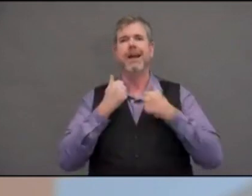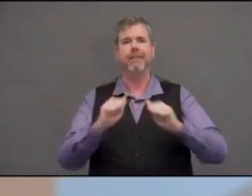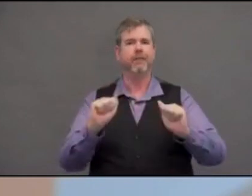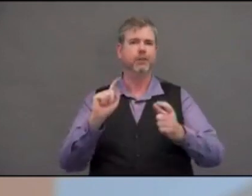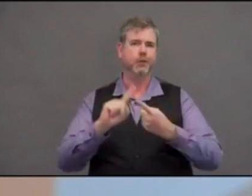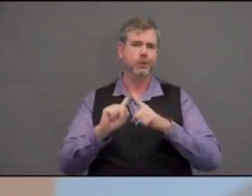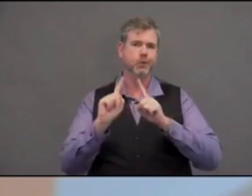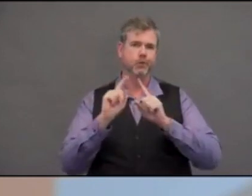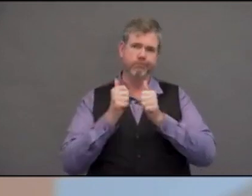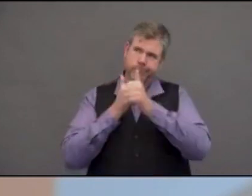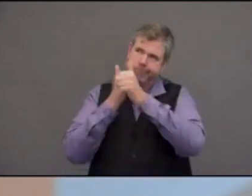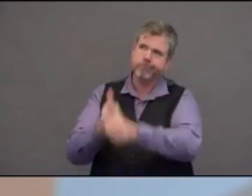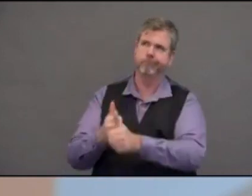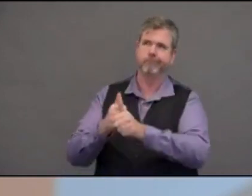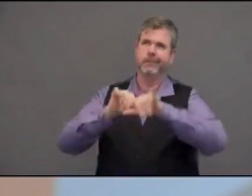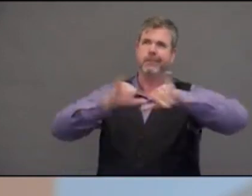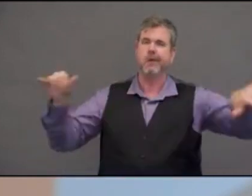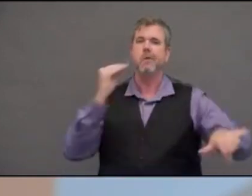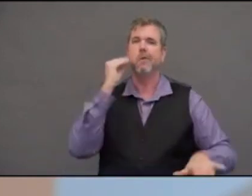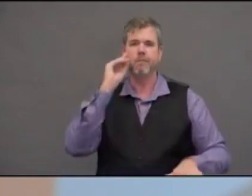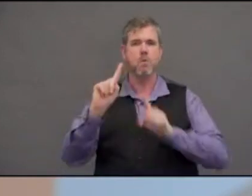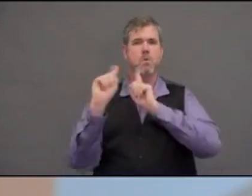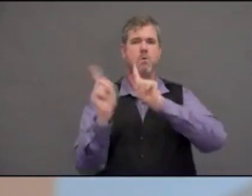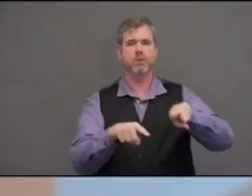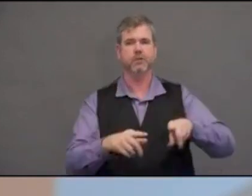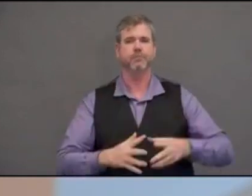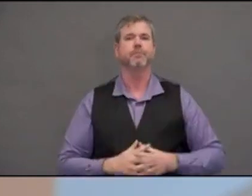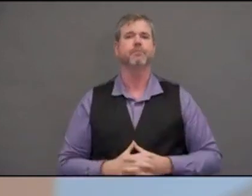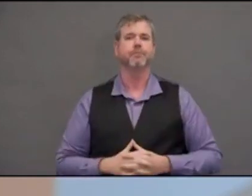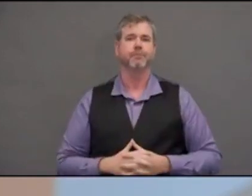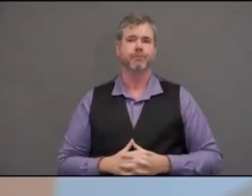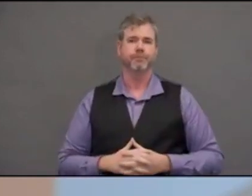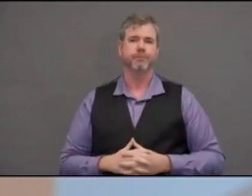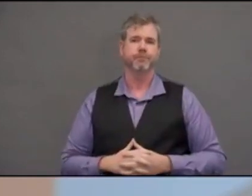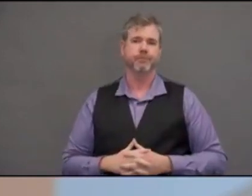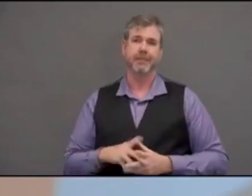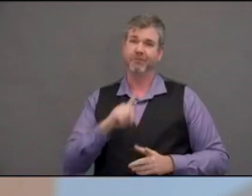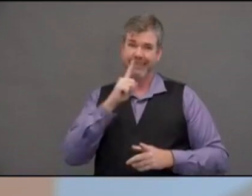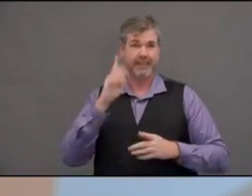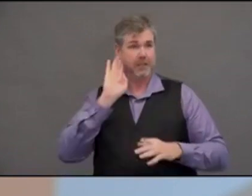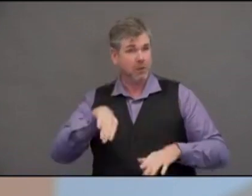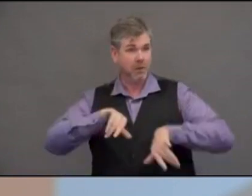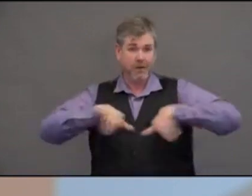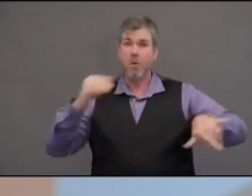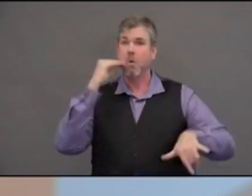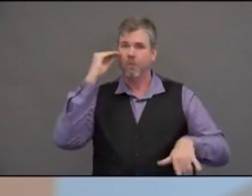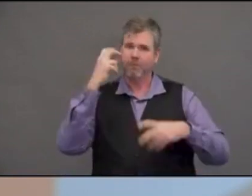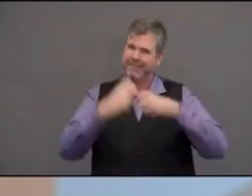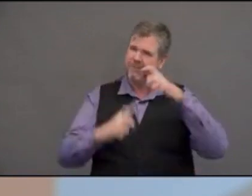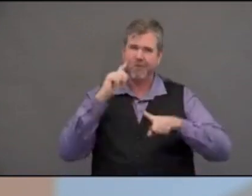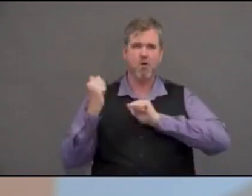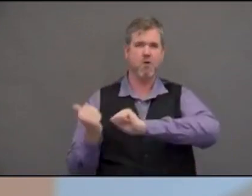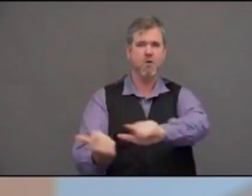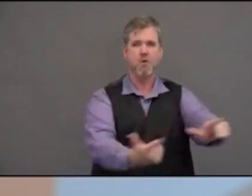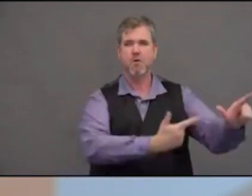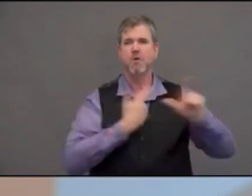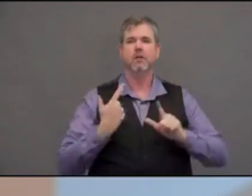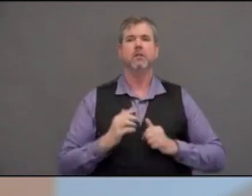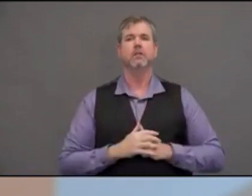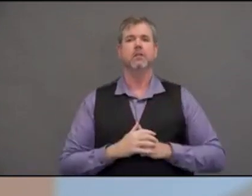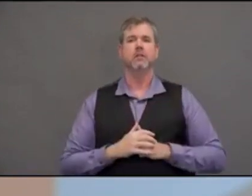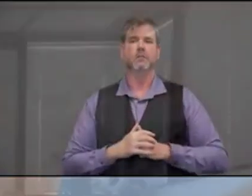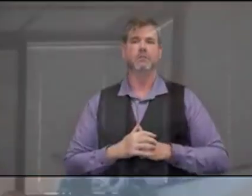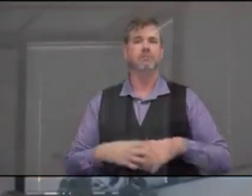day. We know that these are choices that we make daily. They're difficult for all of us, and we thank you for your continued partnership with us. Thanks, and have a good